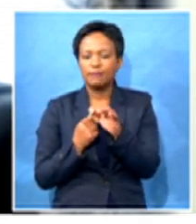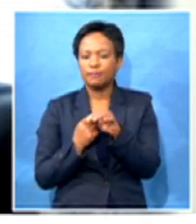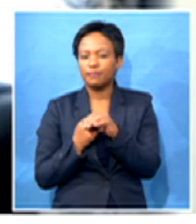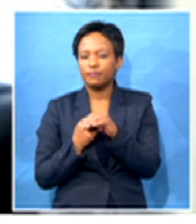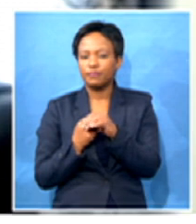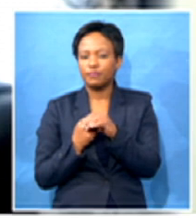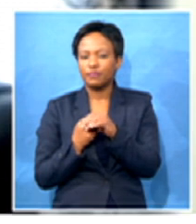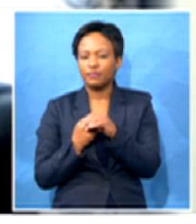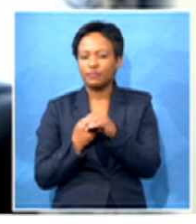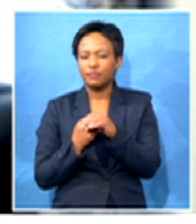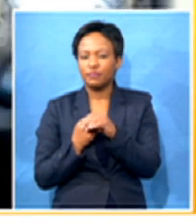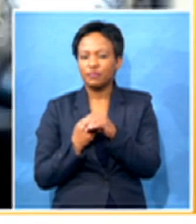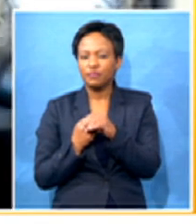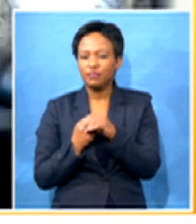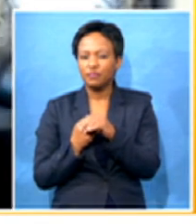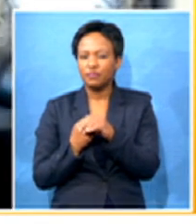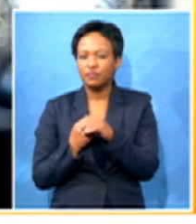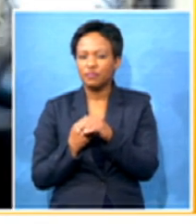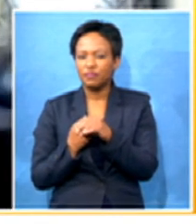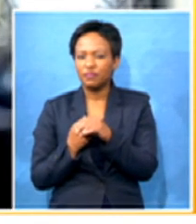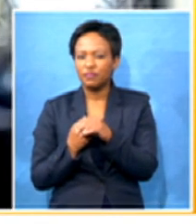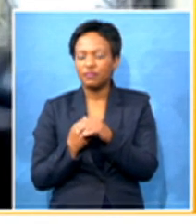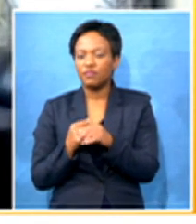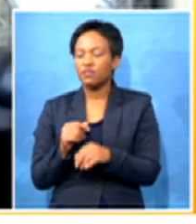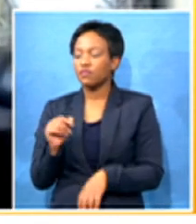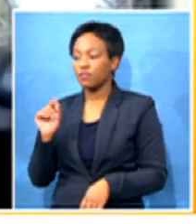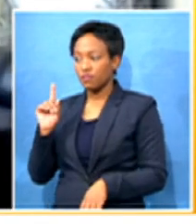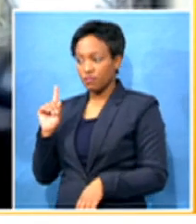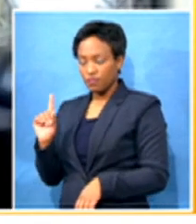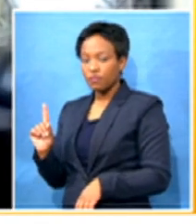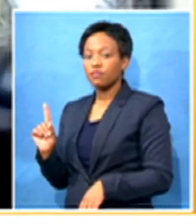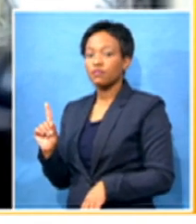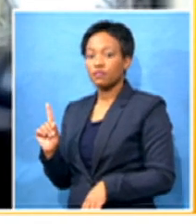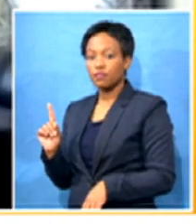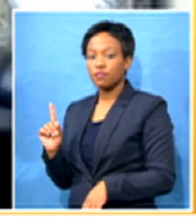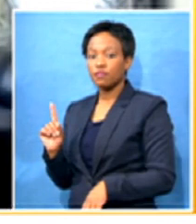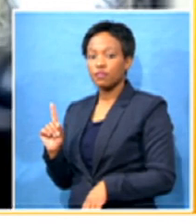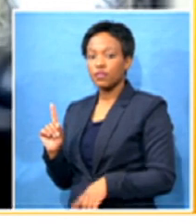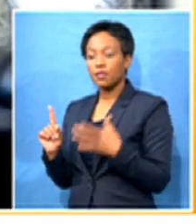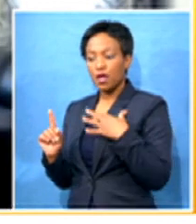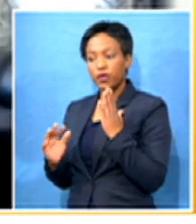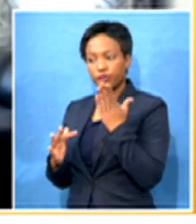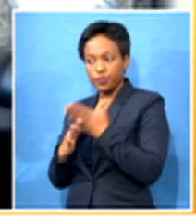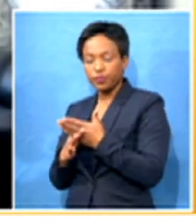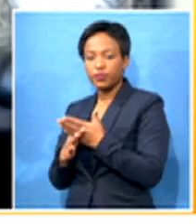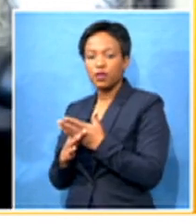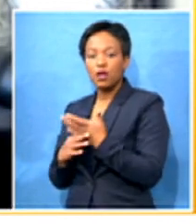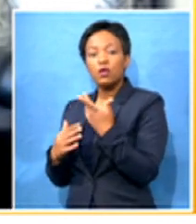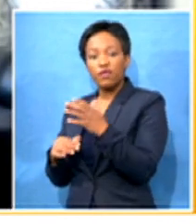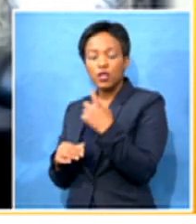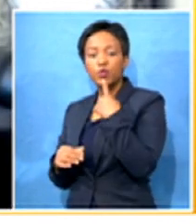We are CYCs. Point. To that point. Child and youth. If I may interject, you say you've